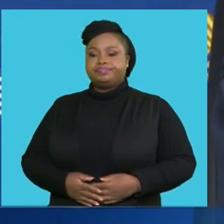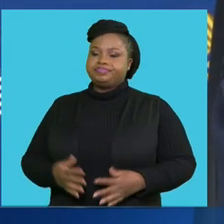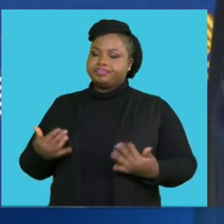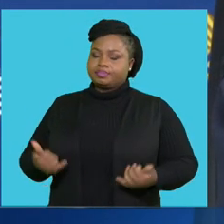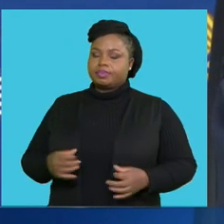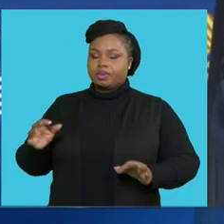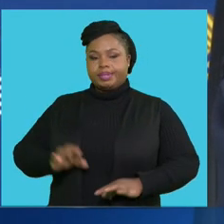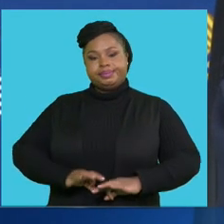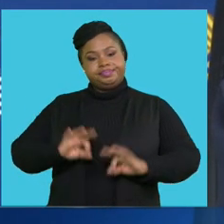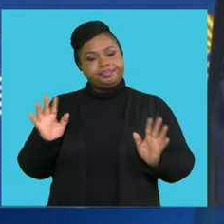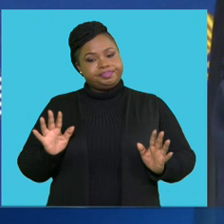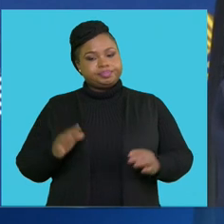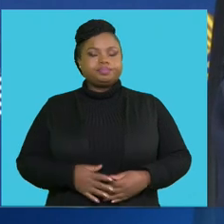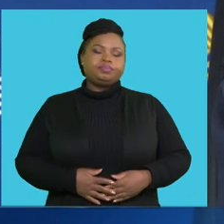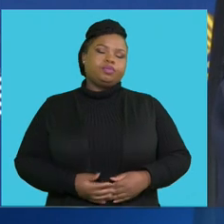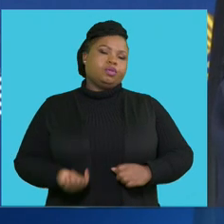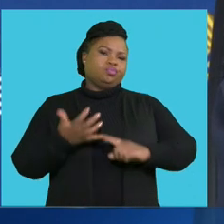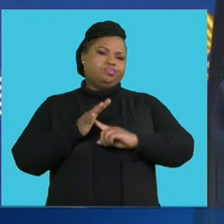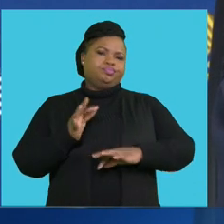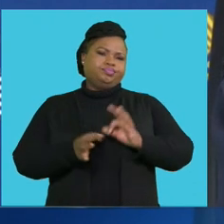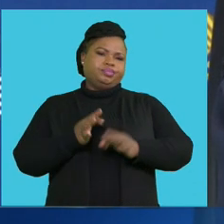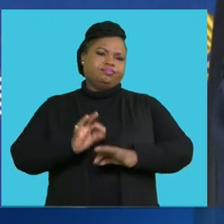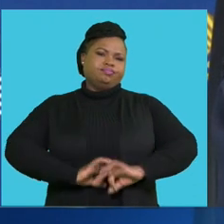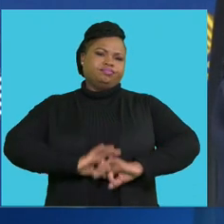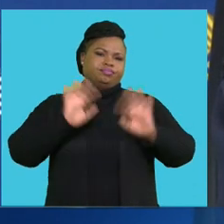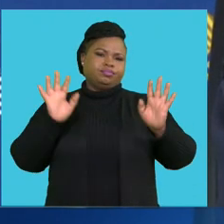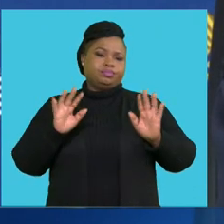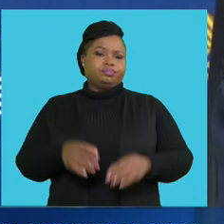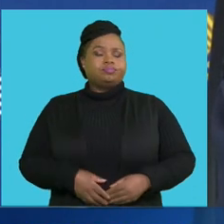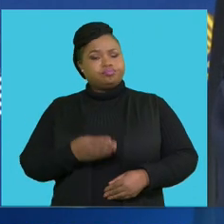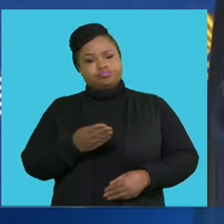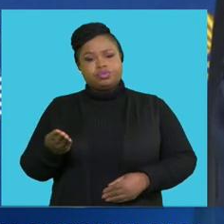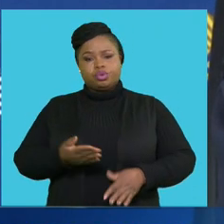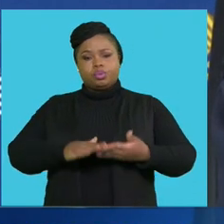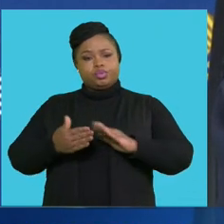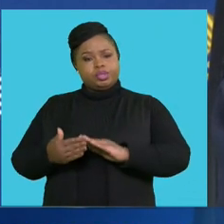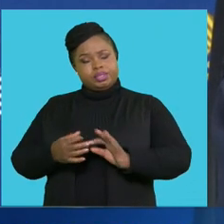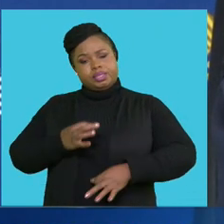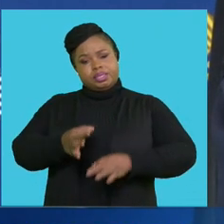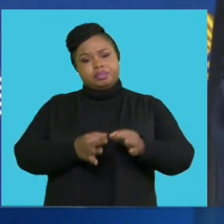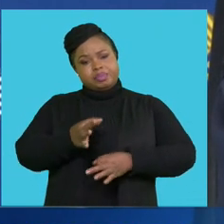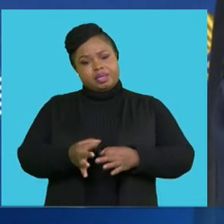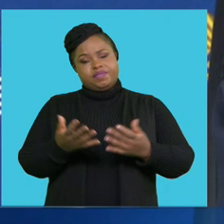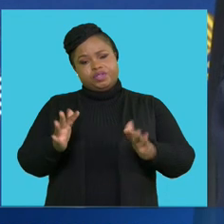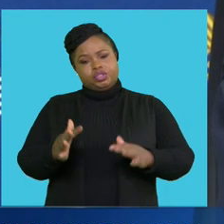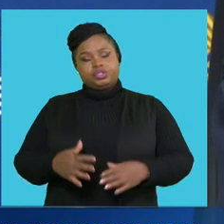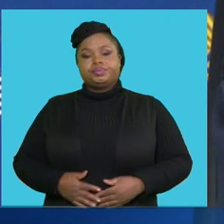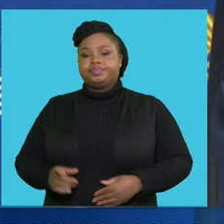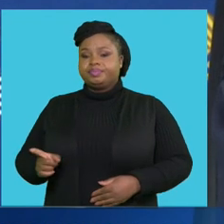clearly it was displayed to the community, and that